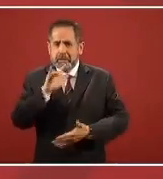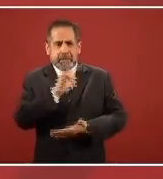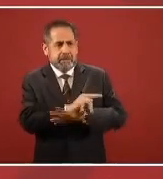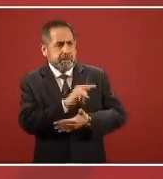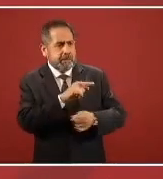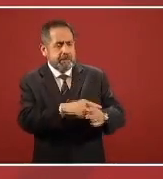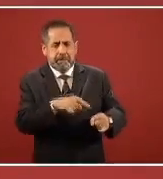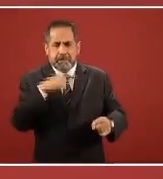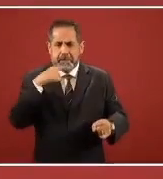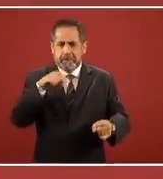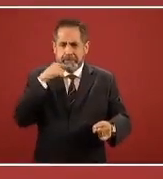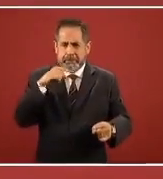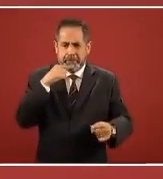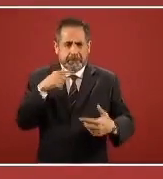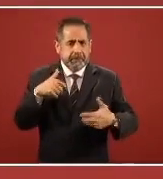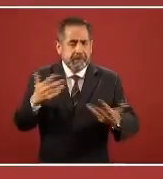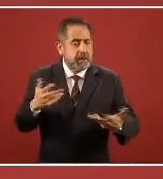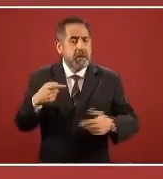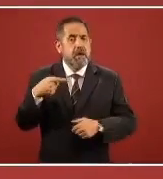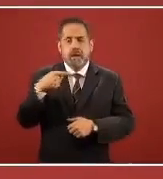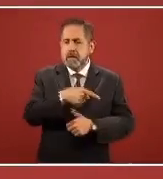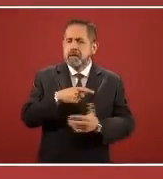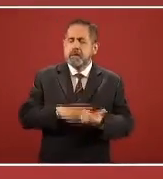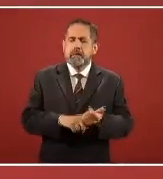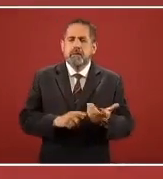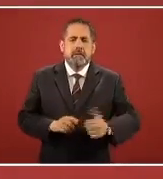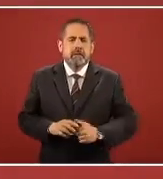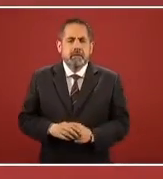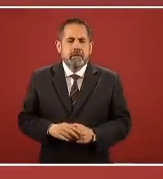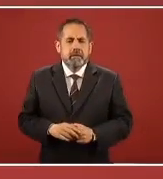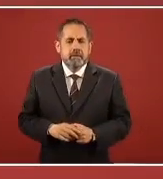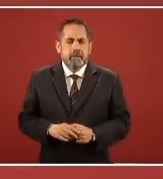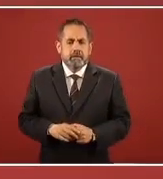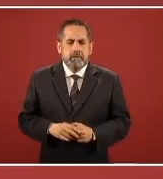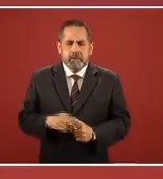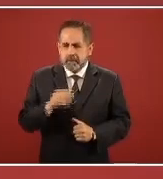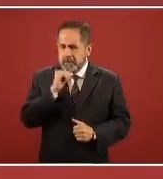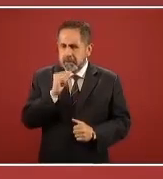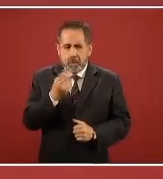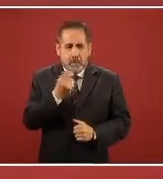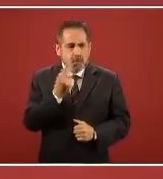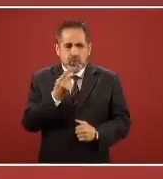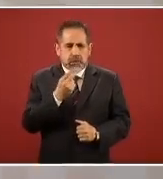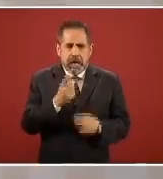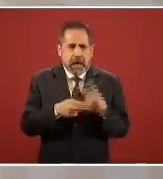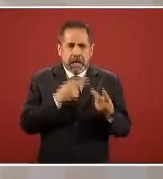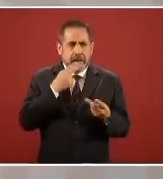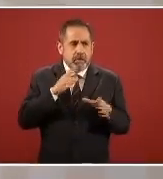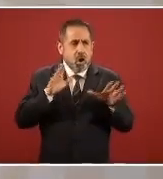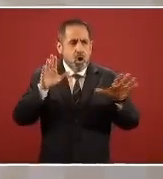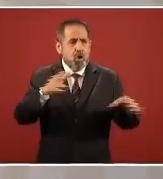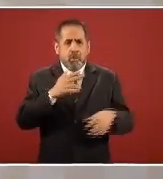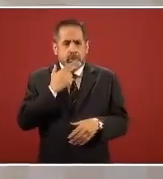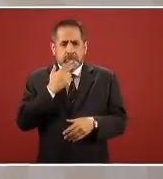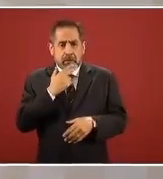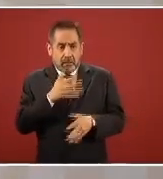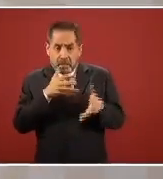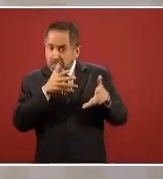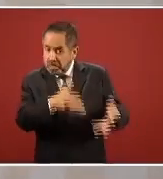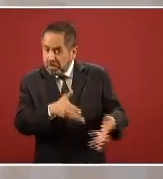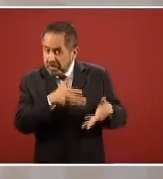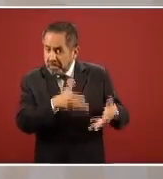Un aparato, an apparatus que no vamos a usar, that we are not going to use.